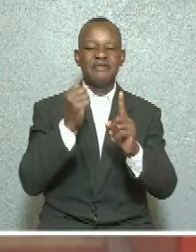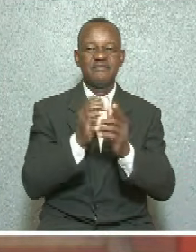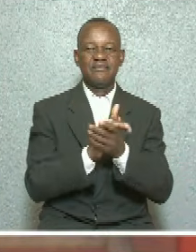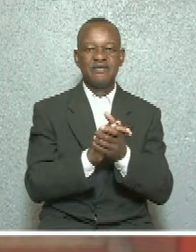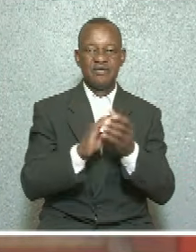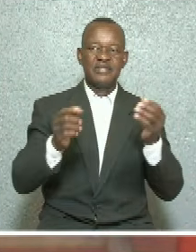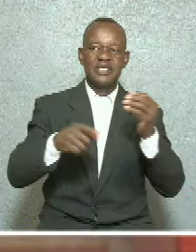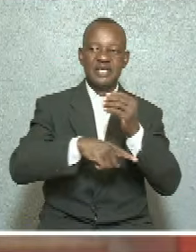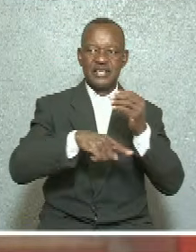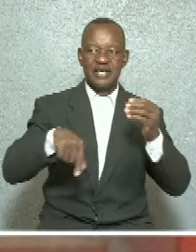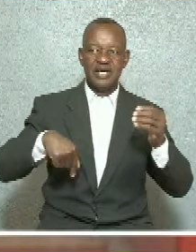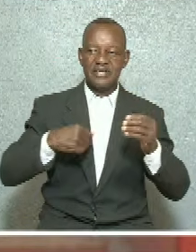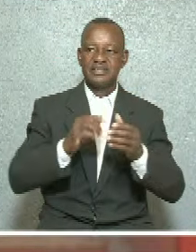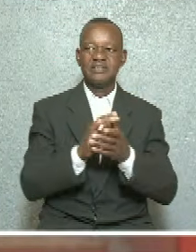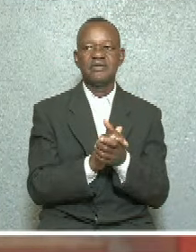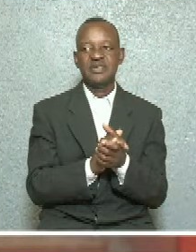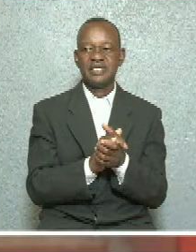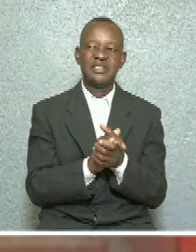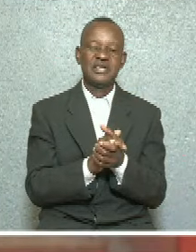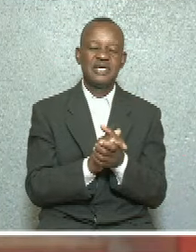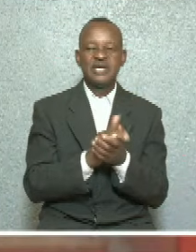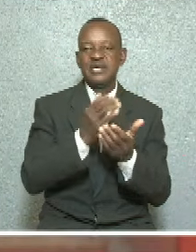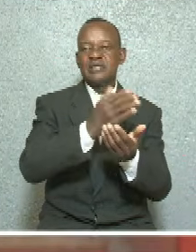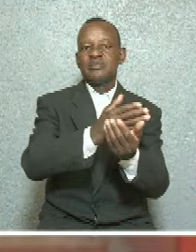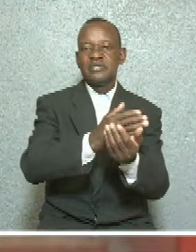So resilience, not only for pay,